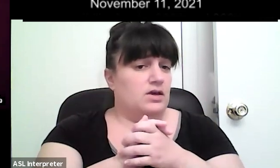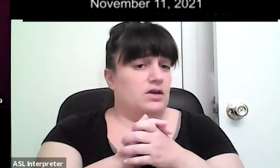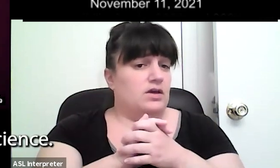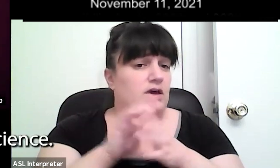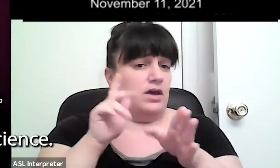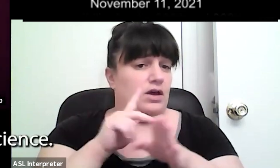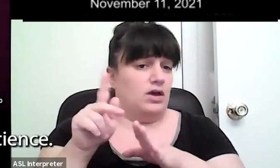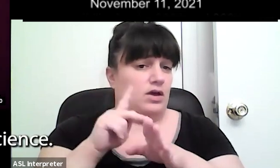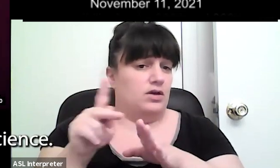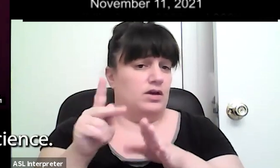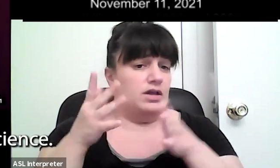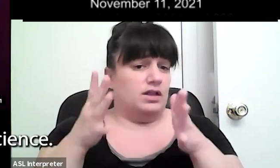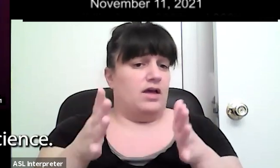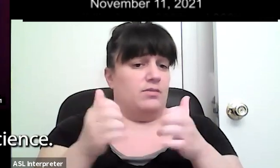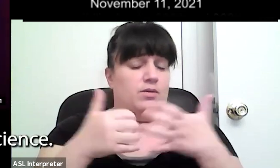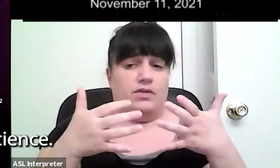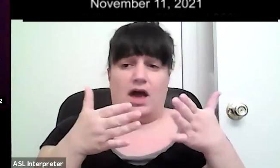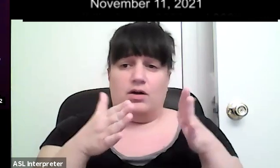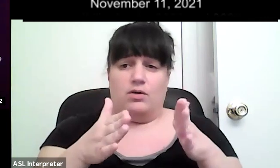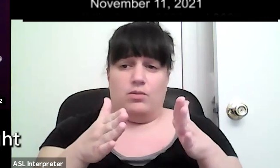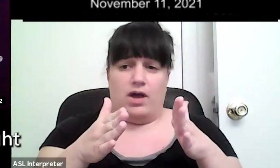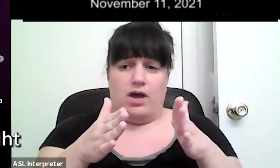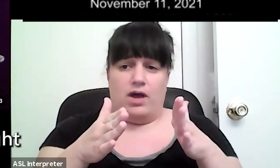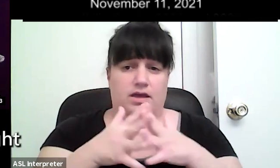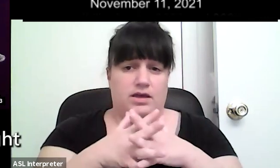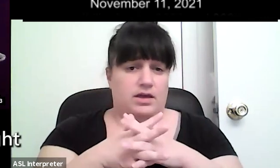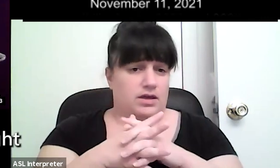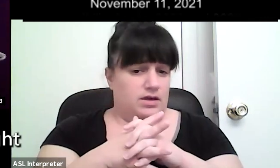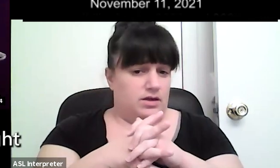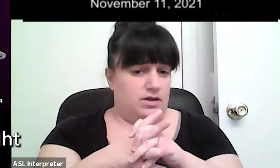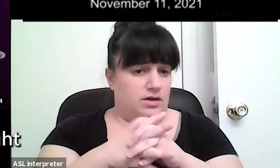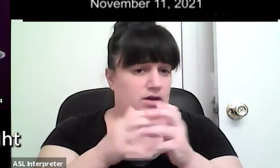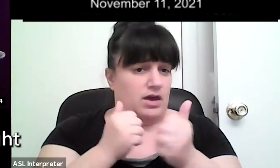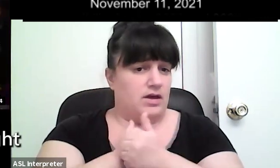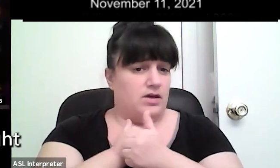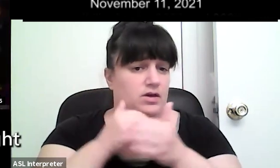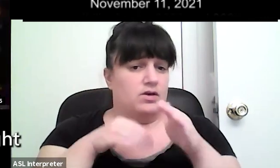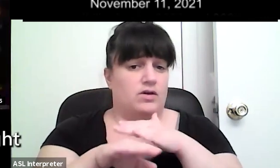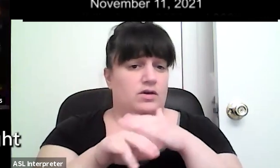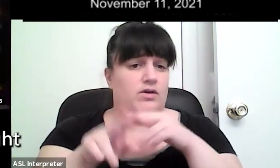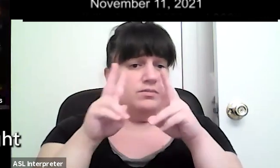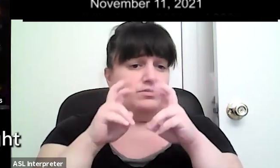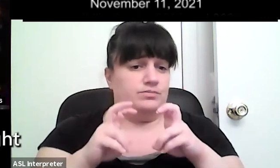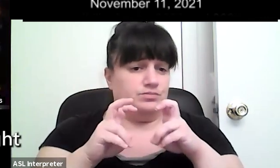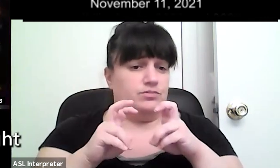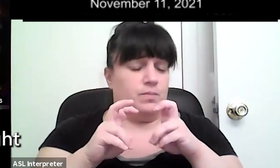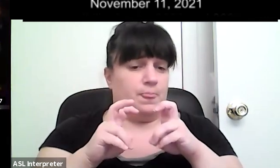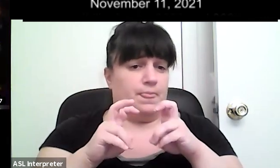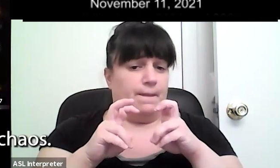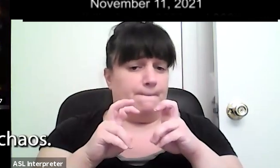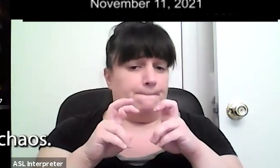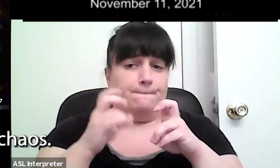professionally, it left me without a way to do my science. I longed to access and scrutinize this energetic